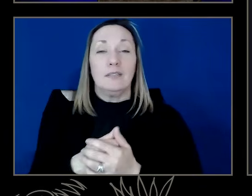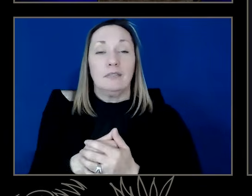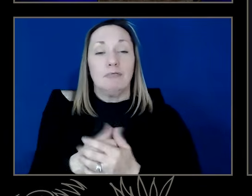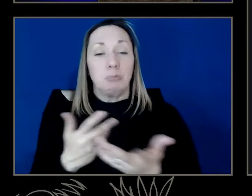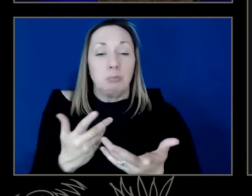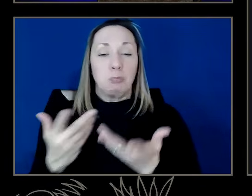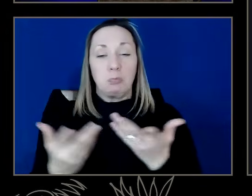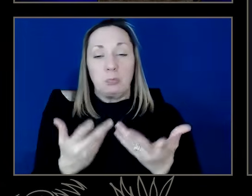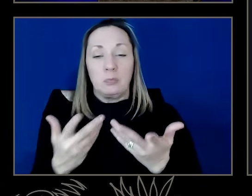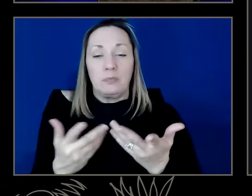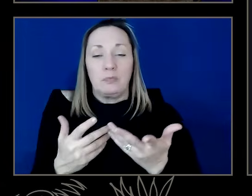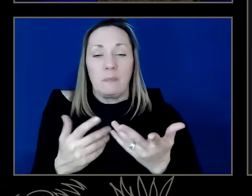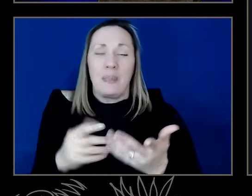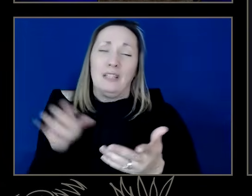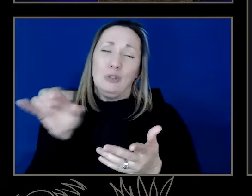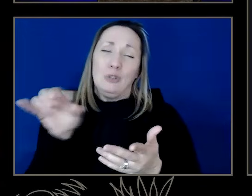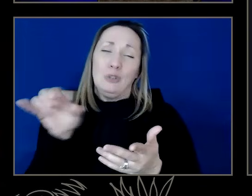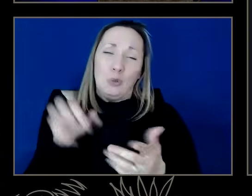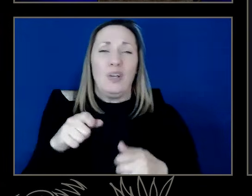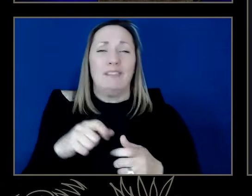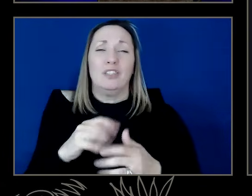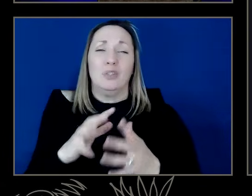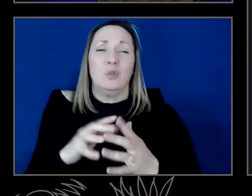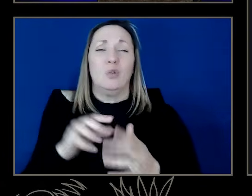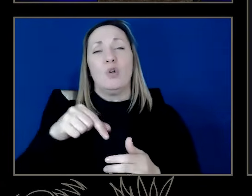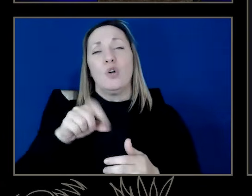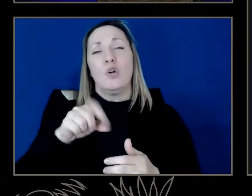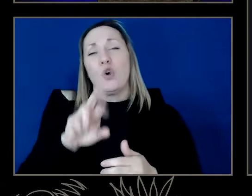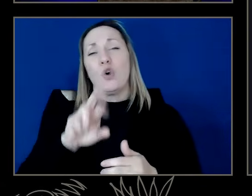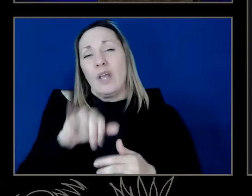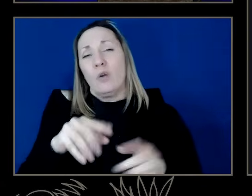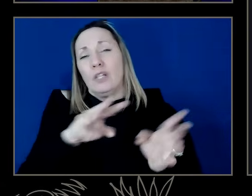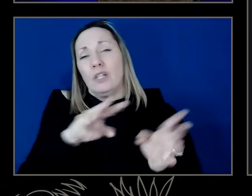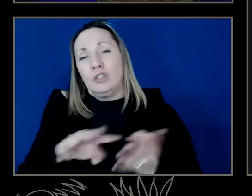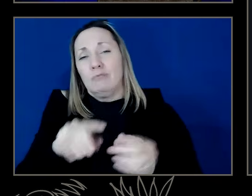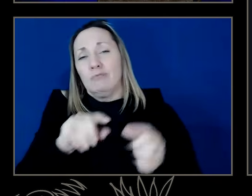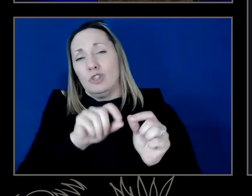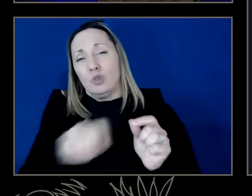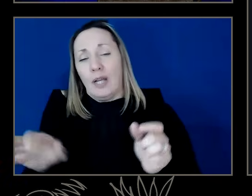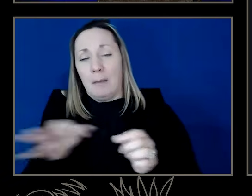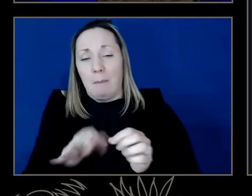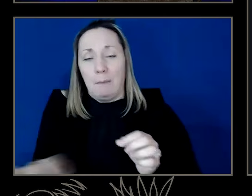obtuse. You have to do a bunch of things. You have to create a query string, and you have to sort of push that,